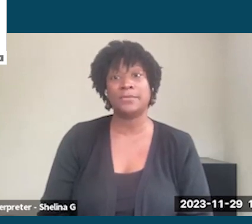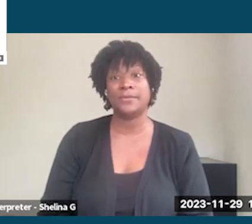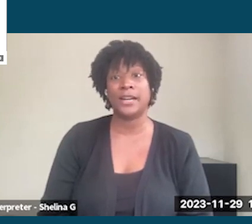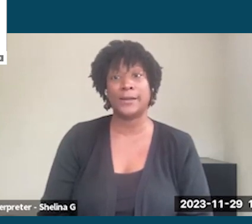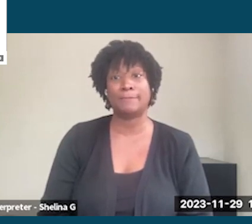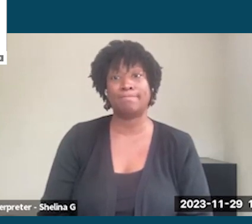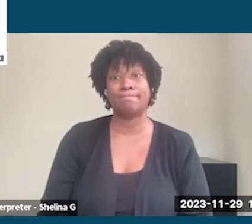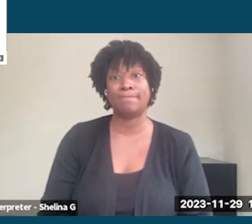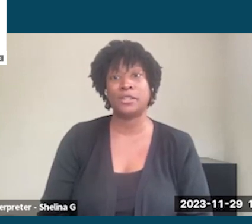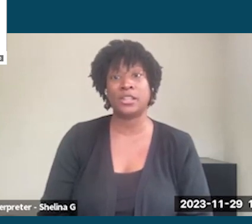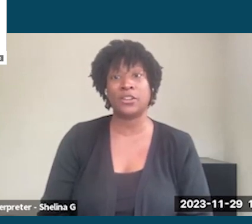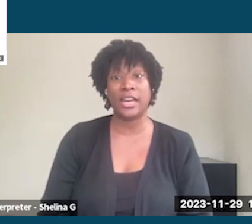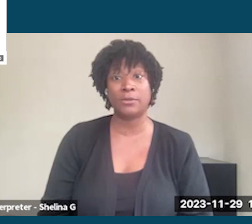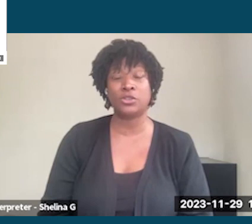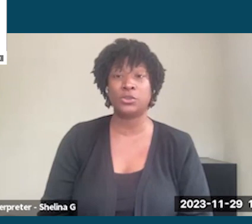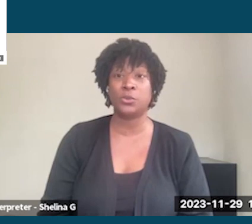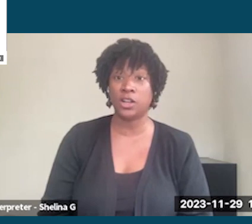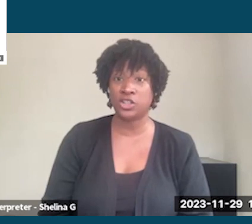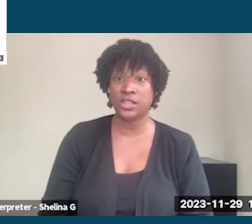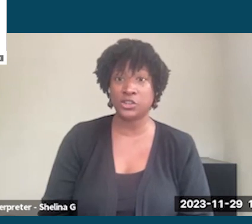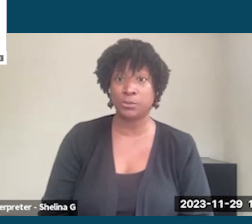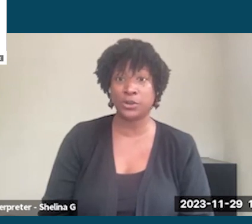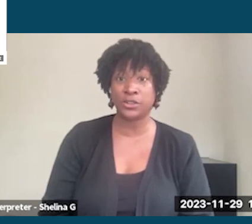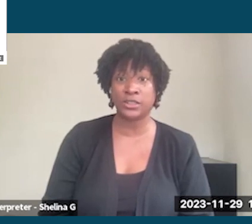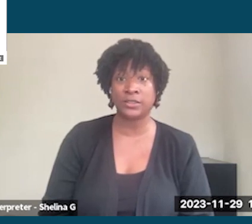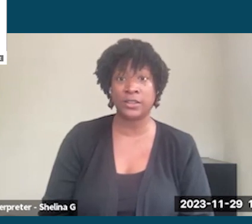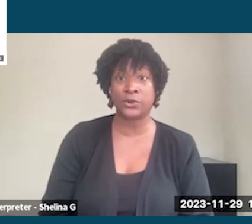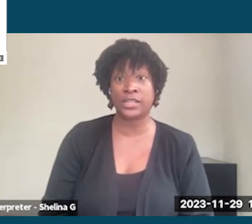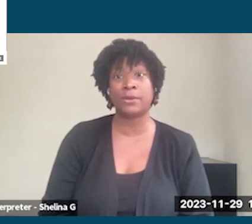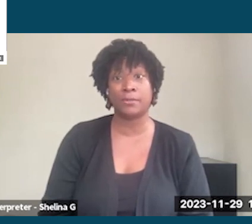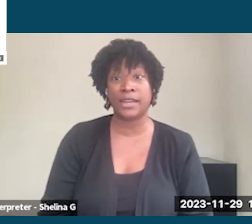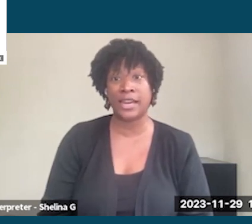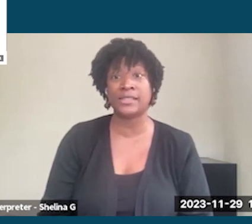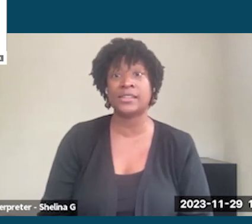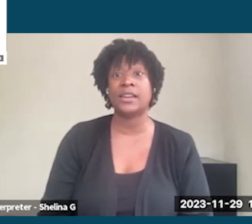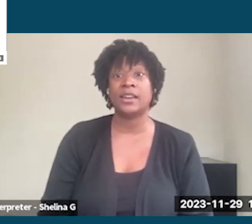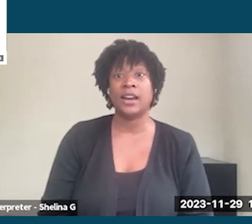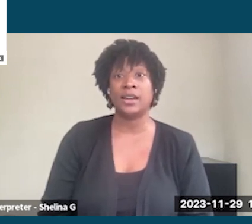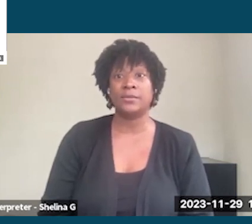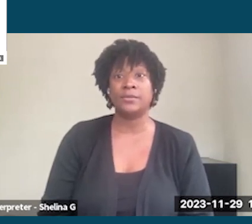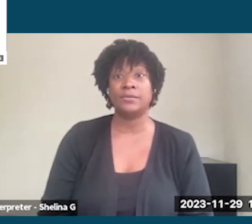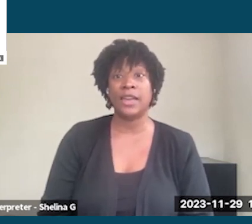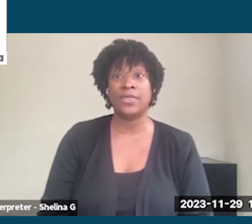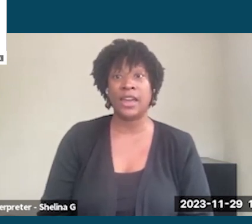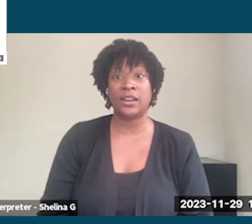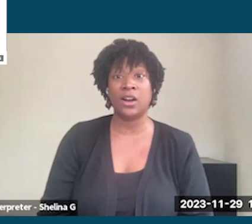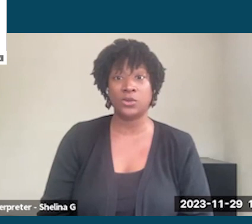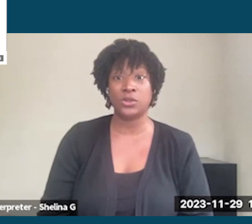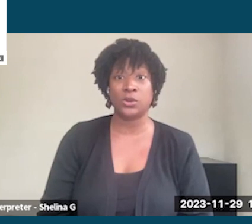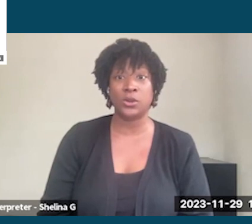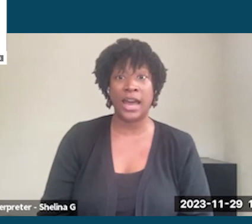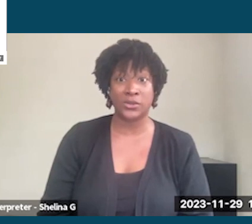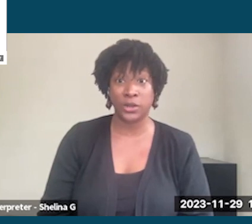extra time so that they're able to watch the interpreter, for example, in my case, and